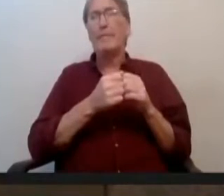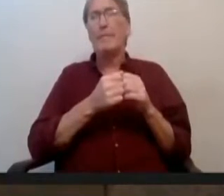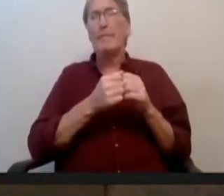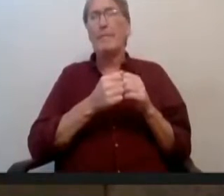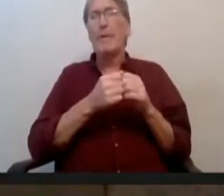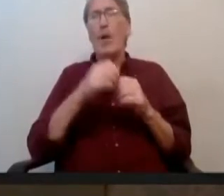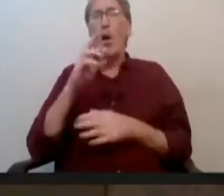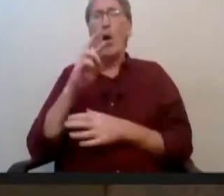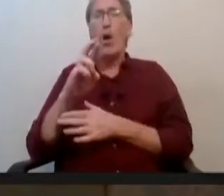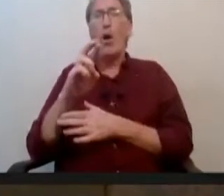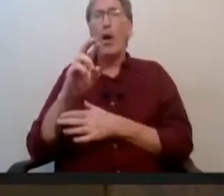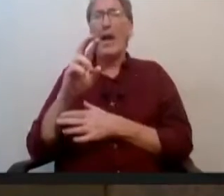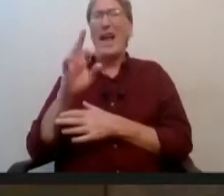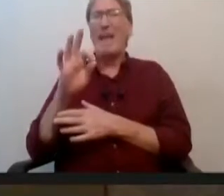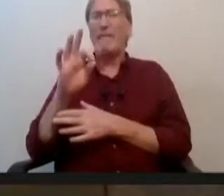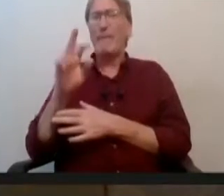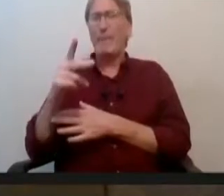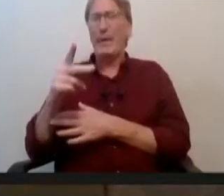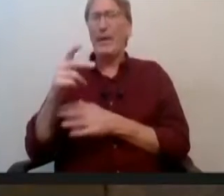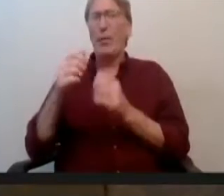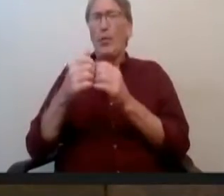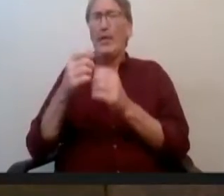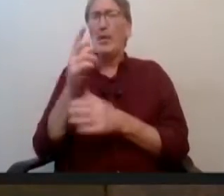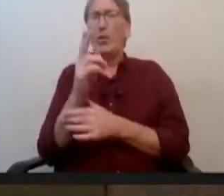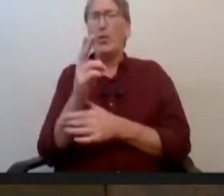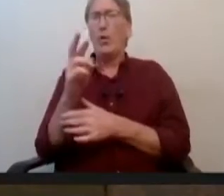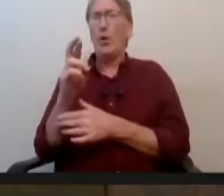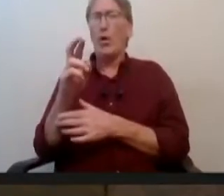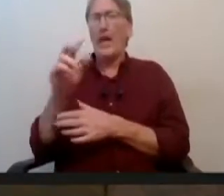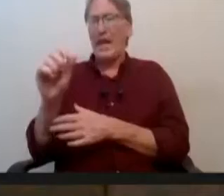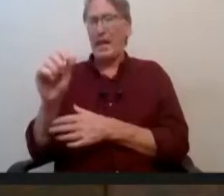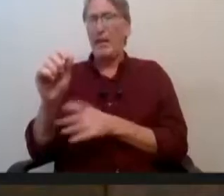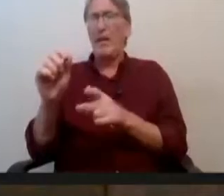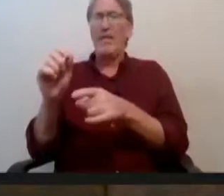RFP with the URA, where they're figuring